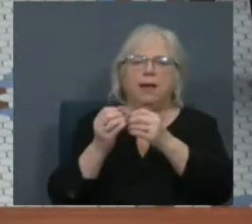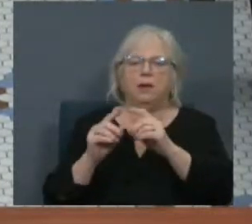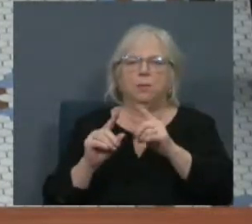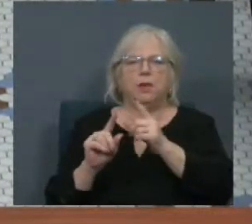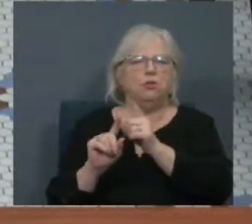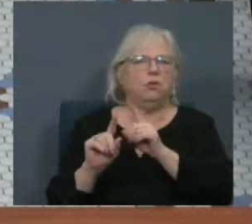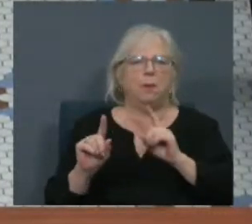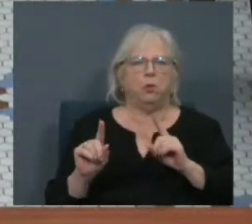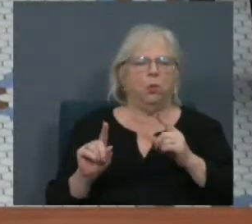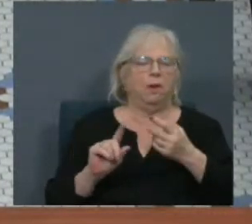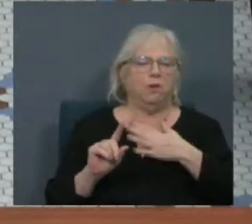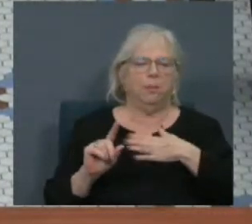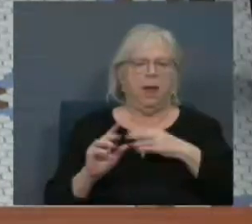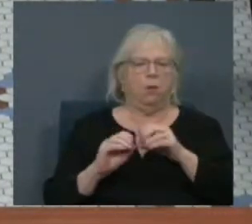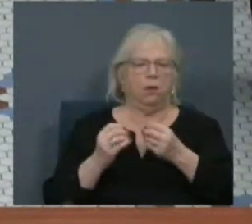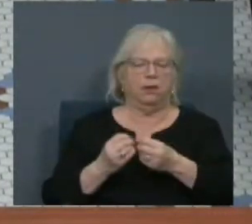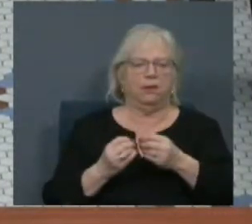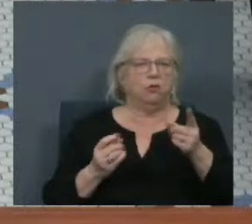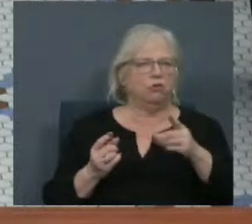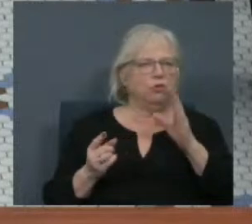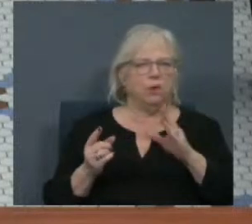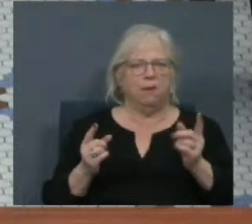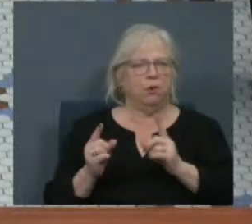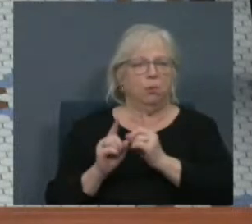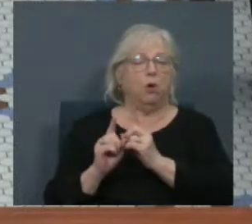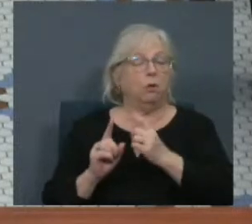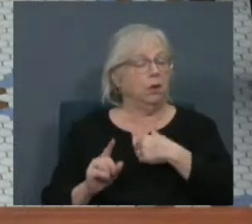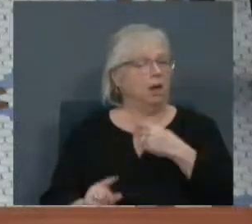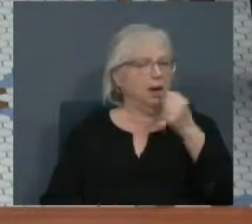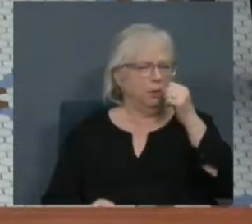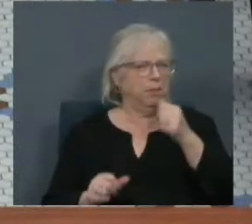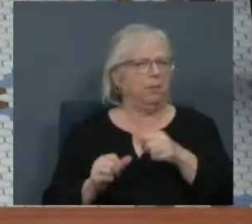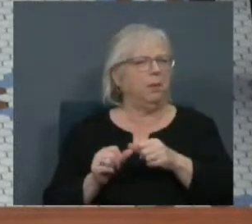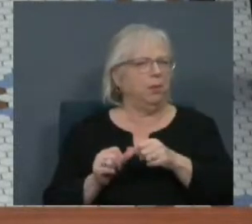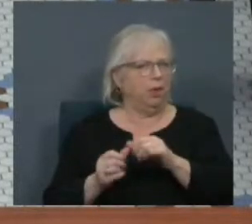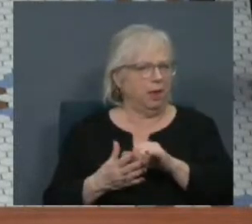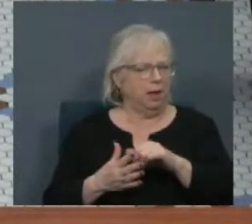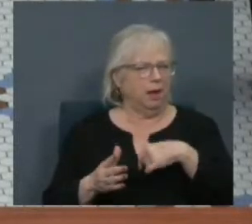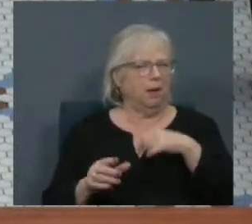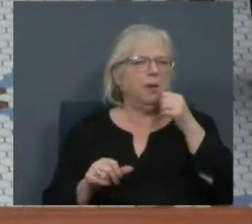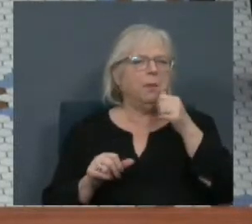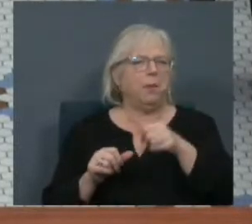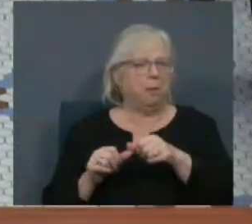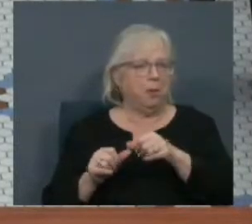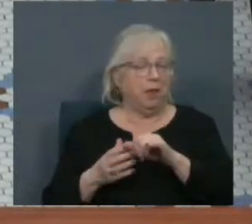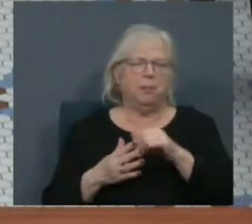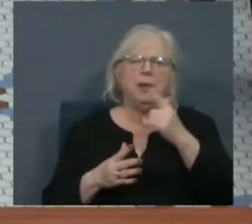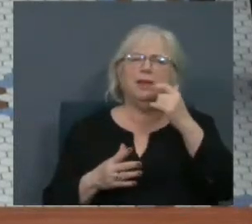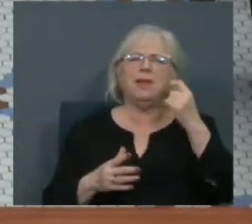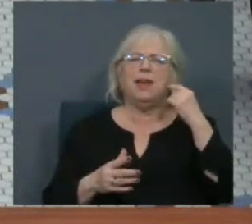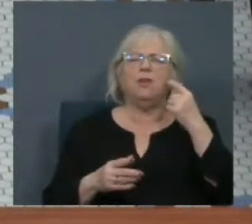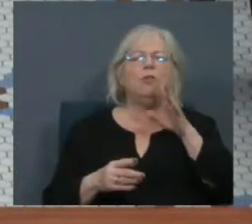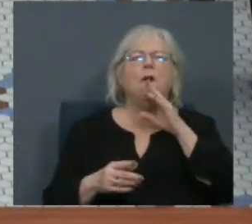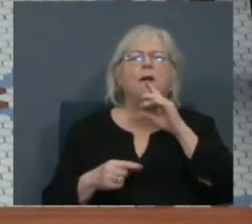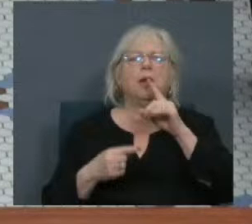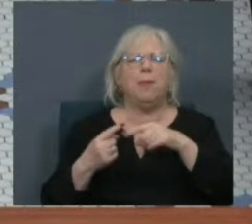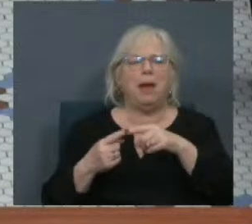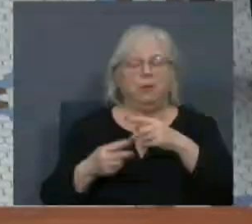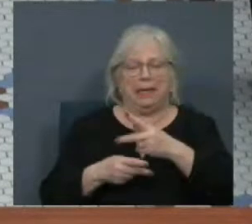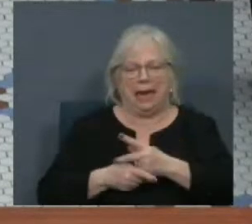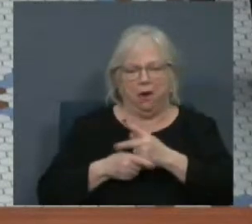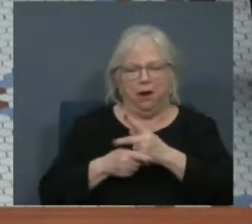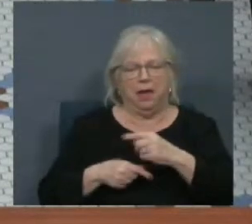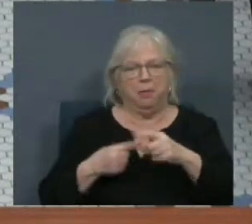never approached us, and I remember that. I remember that because I hear you talk about caring about the folks here.